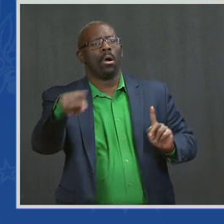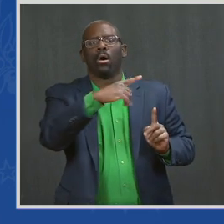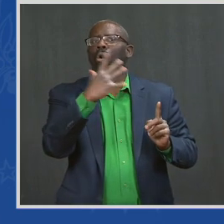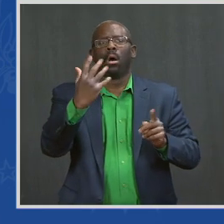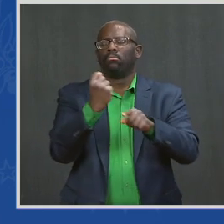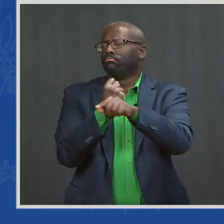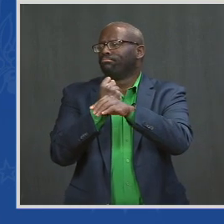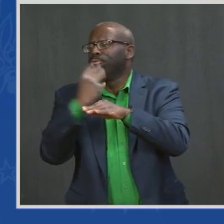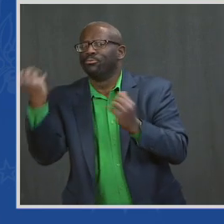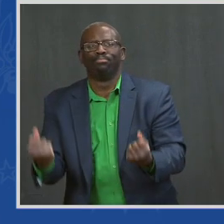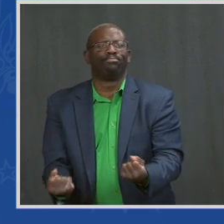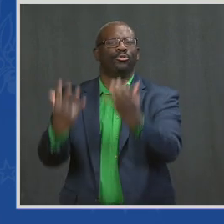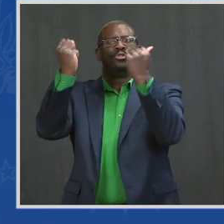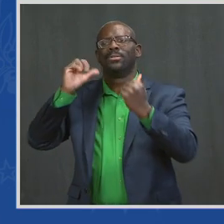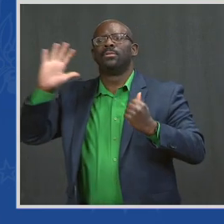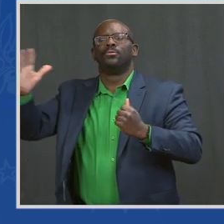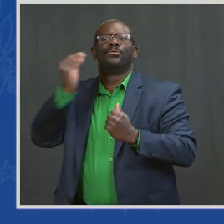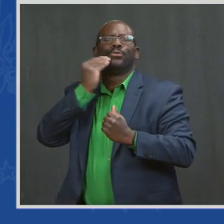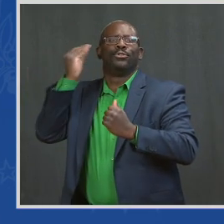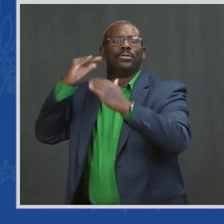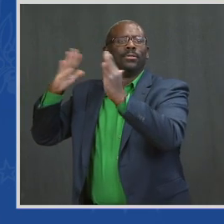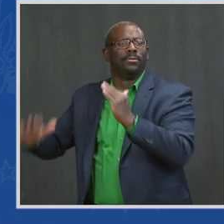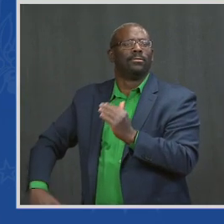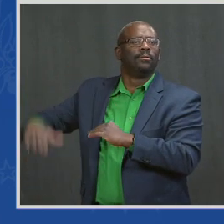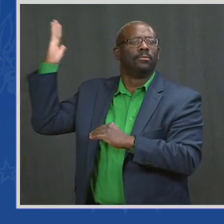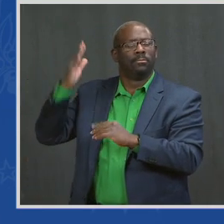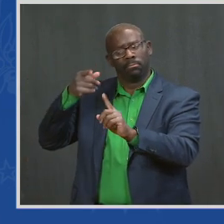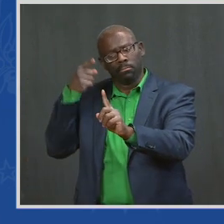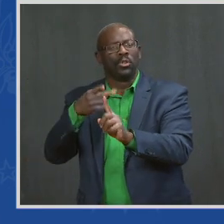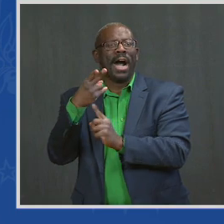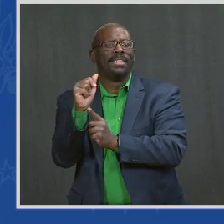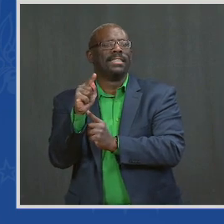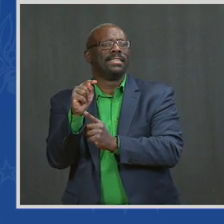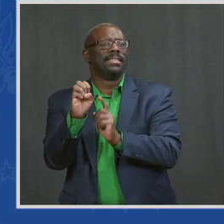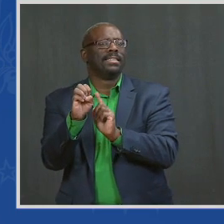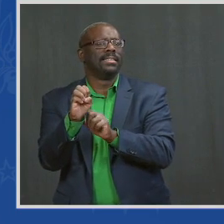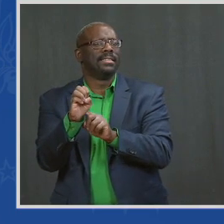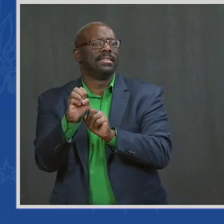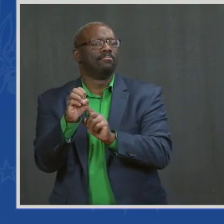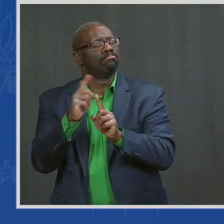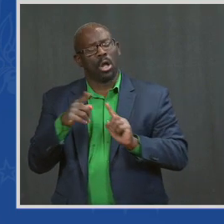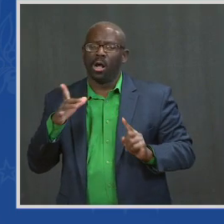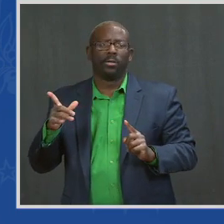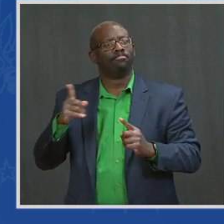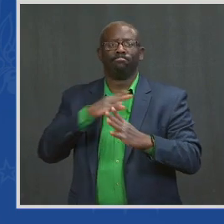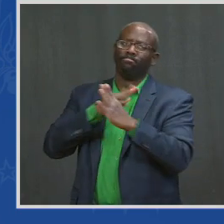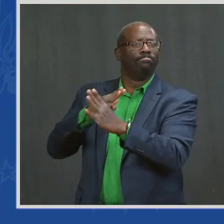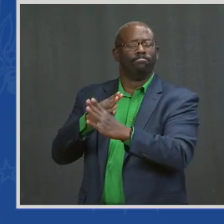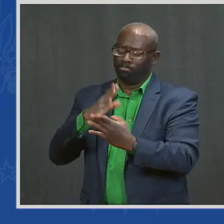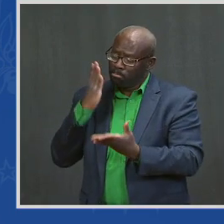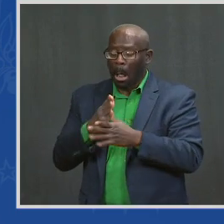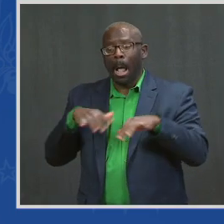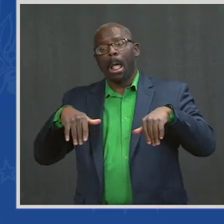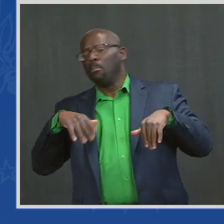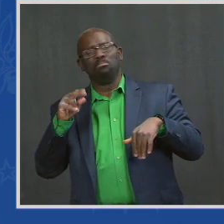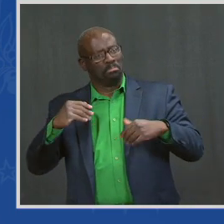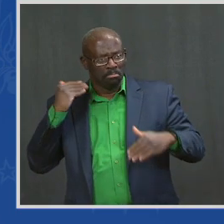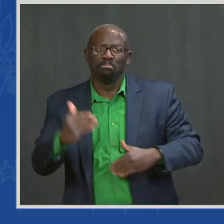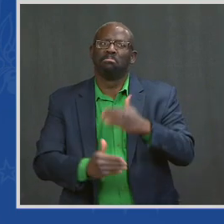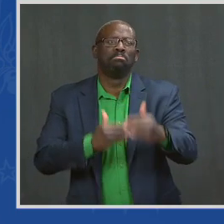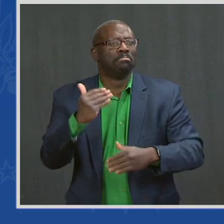But such hate never stopped her any more than it stopped the vast majority of you I'm looking at from this